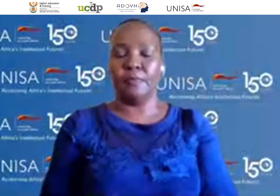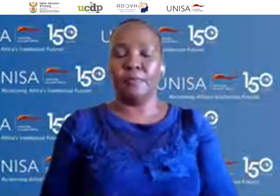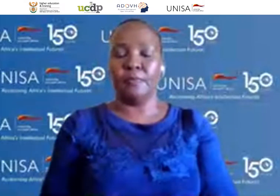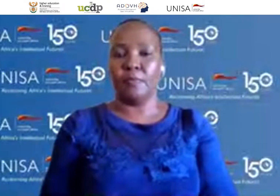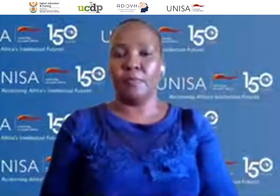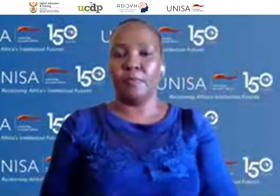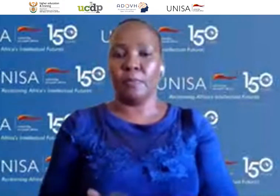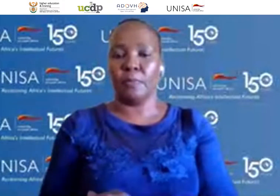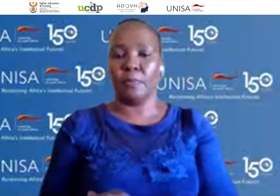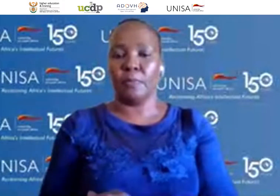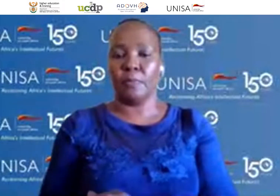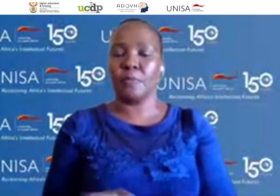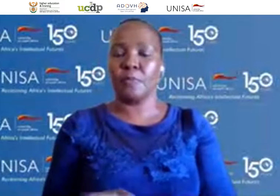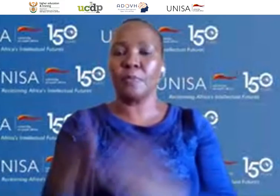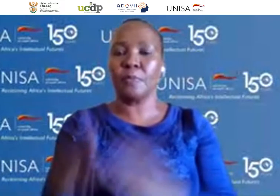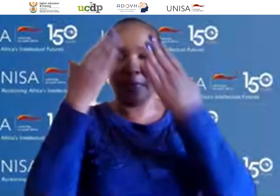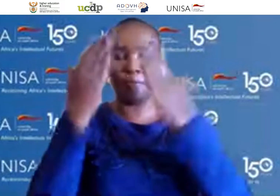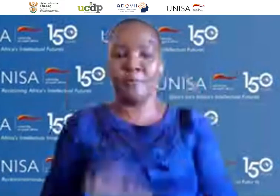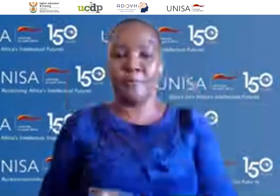Good afternoon,